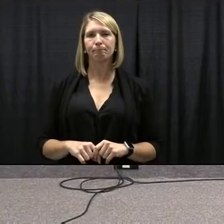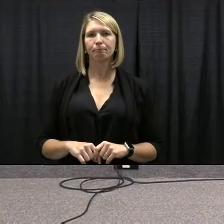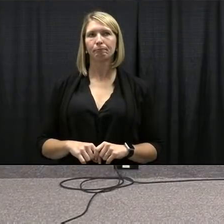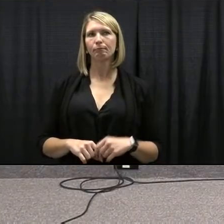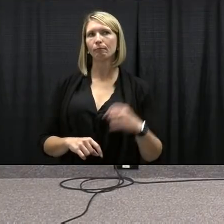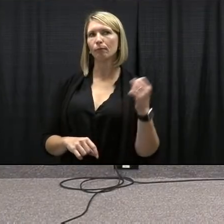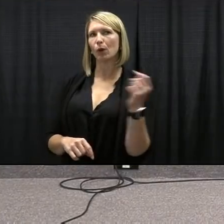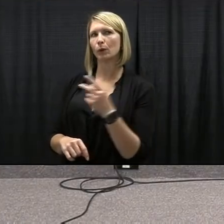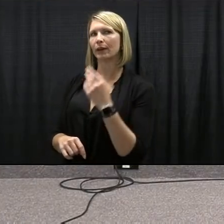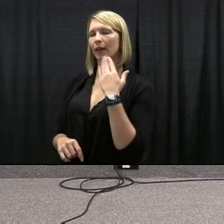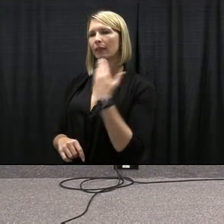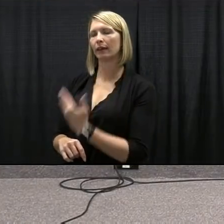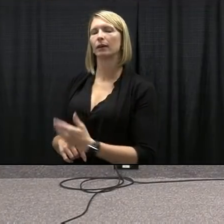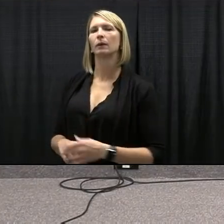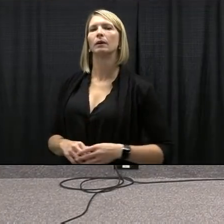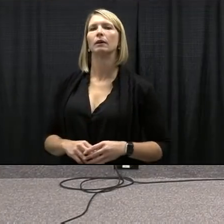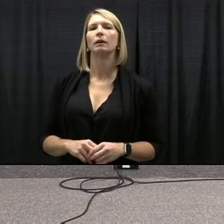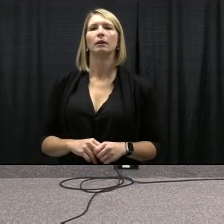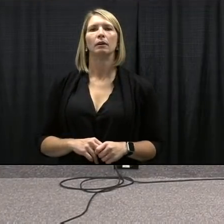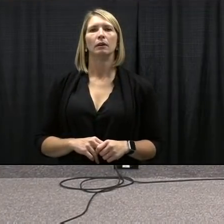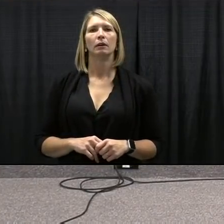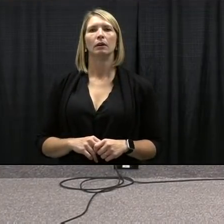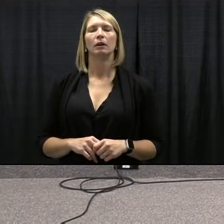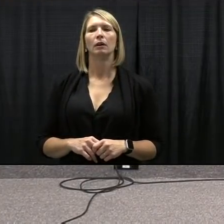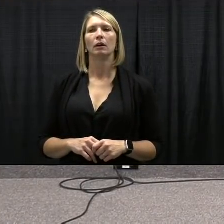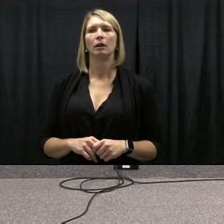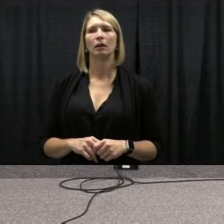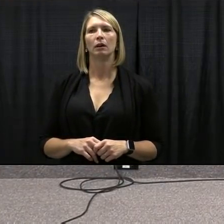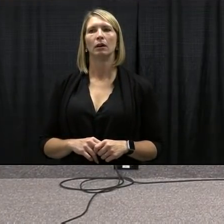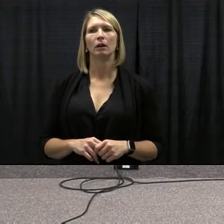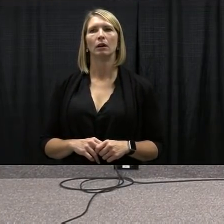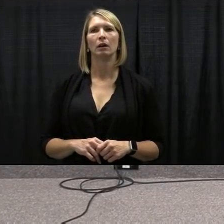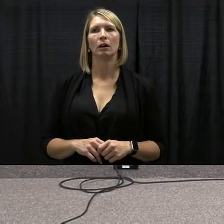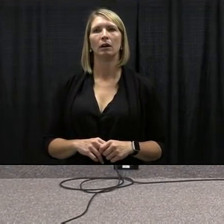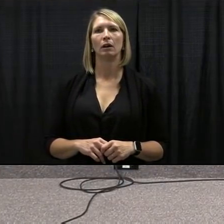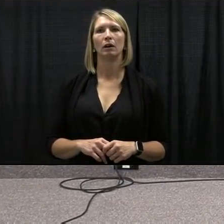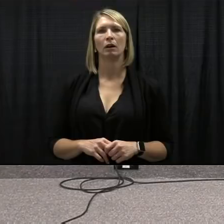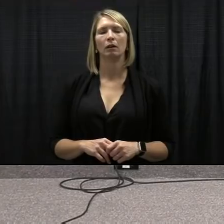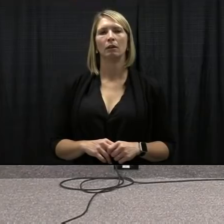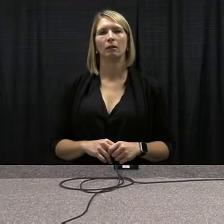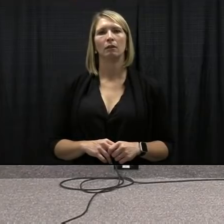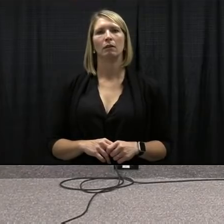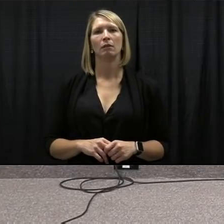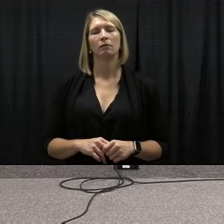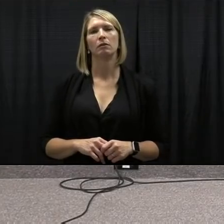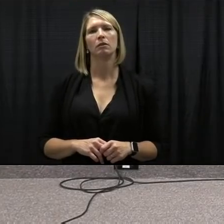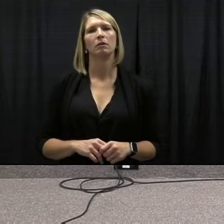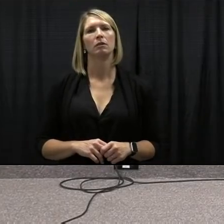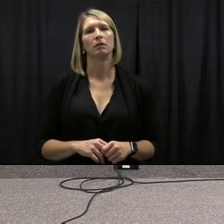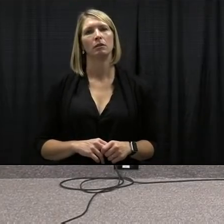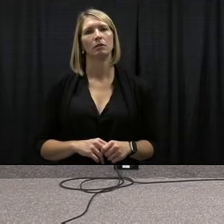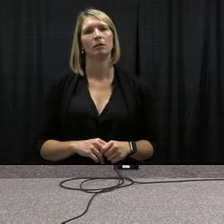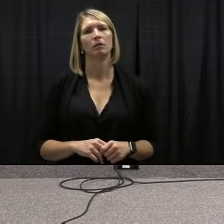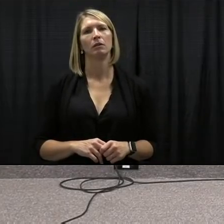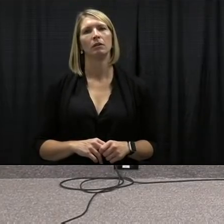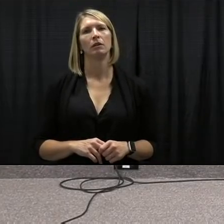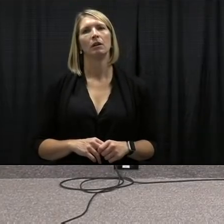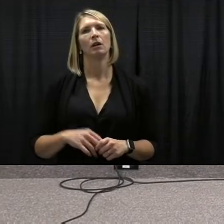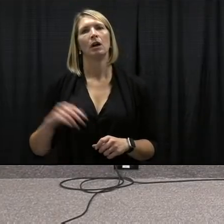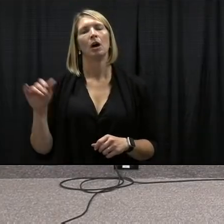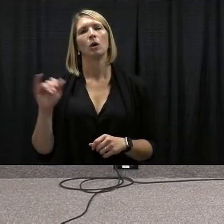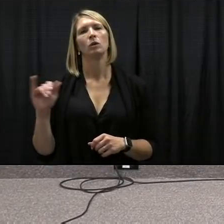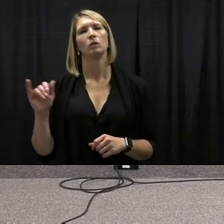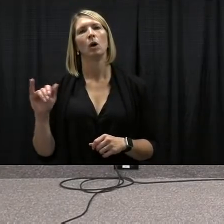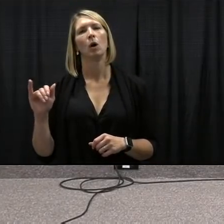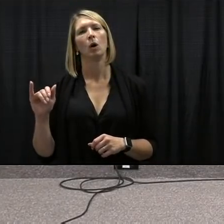Okay, thank you. And I wonder, Restaurants Canada has said that, implicit in